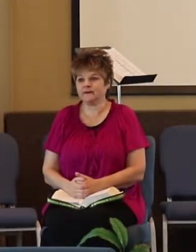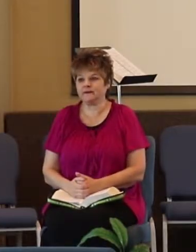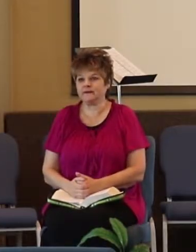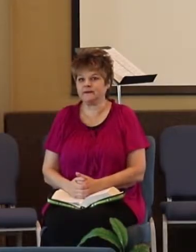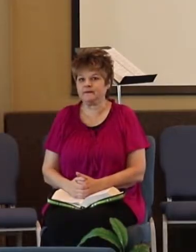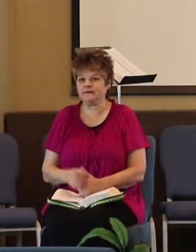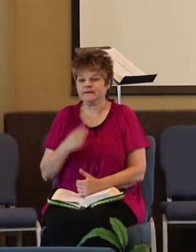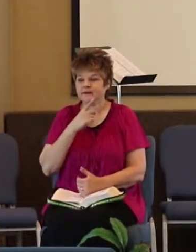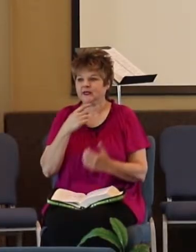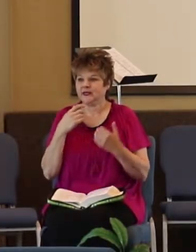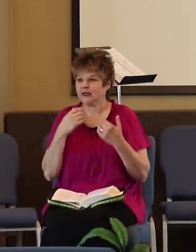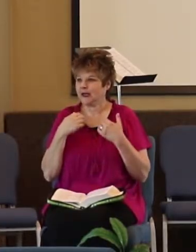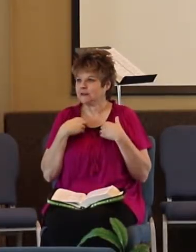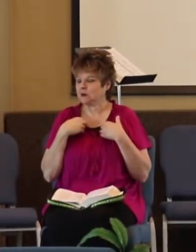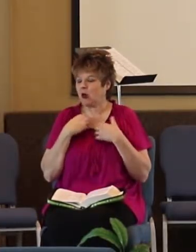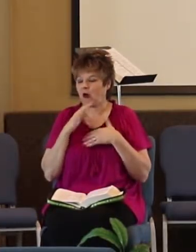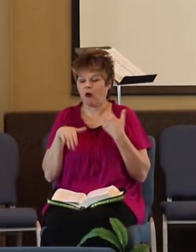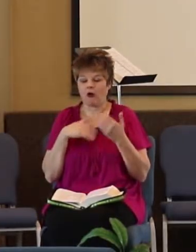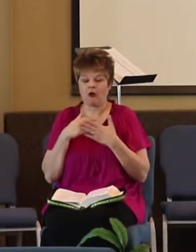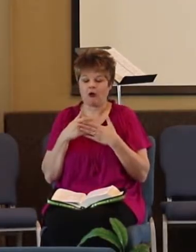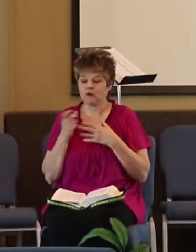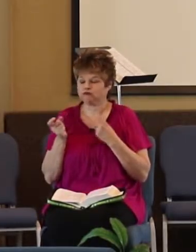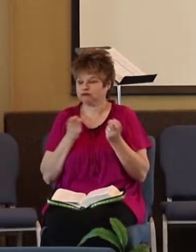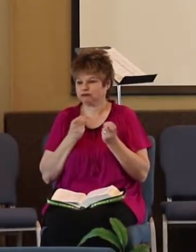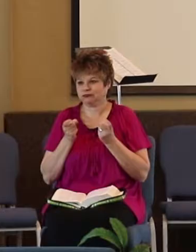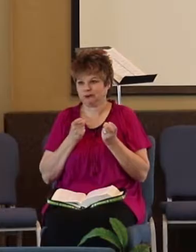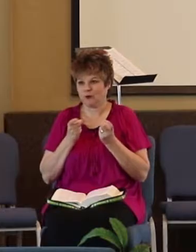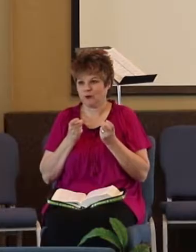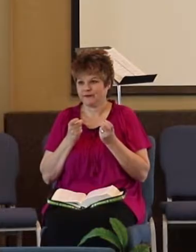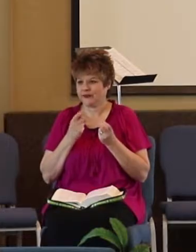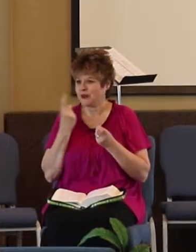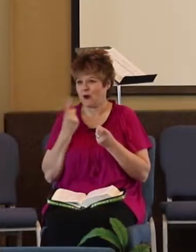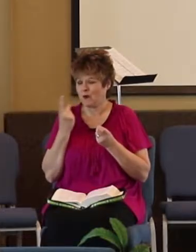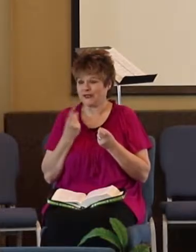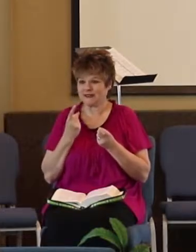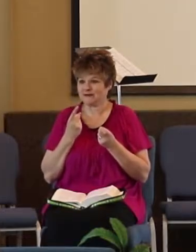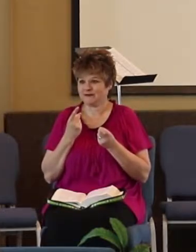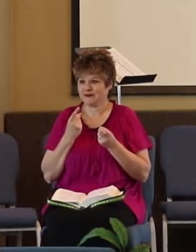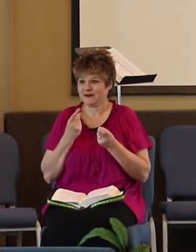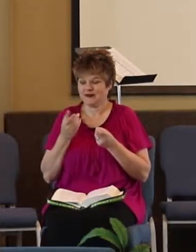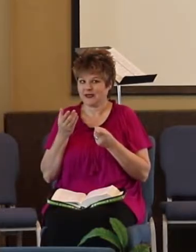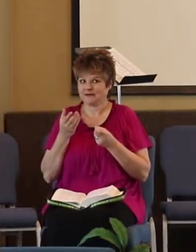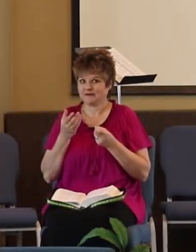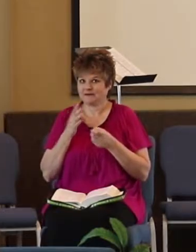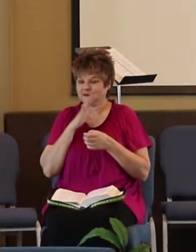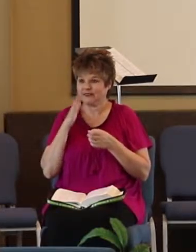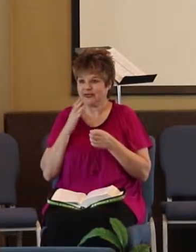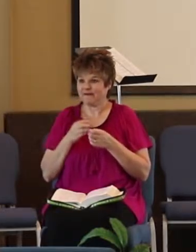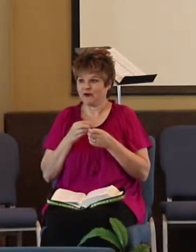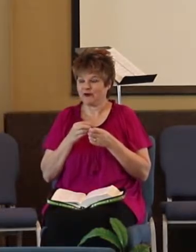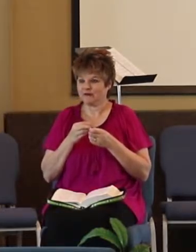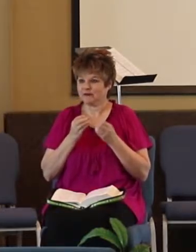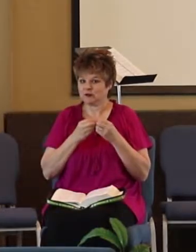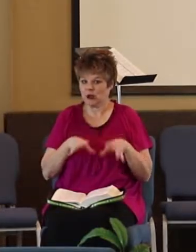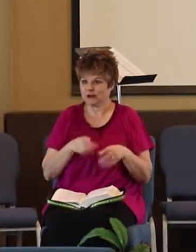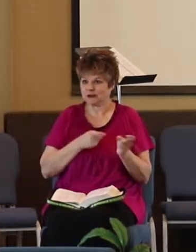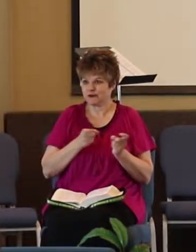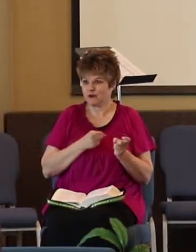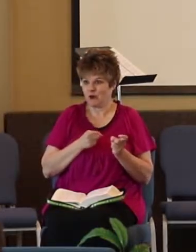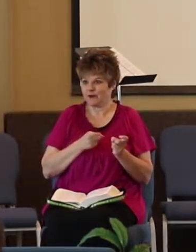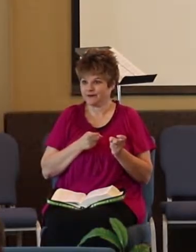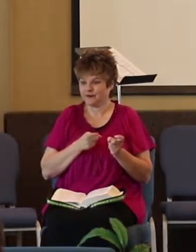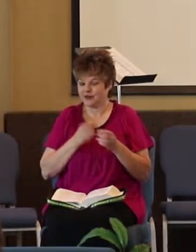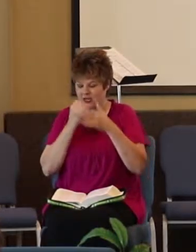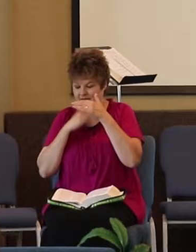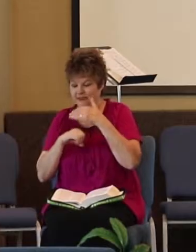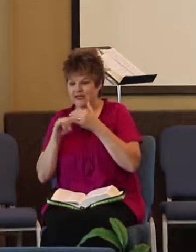He's got it all in control. And he always has. It's never been out of his control. Isaiah